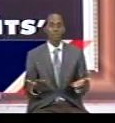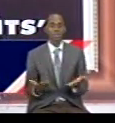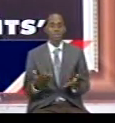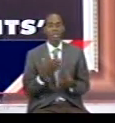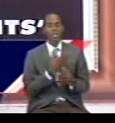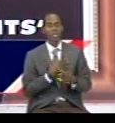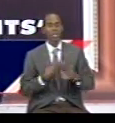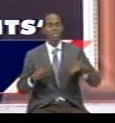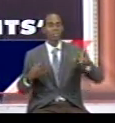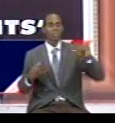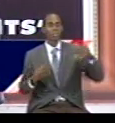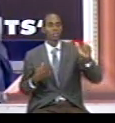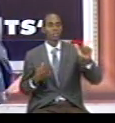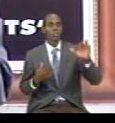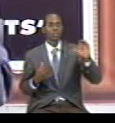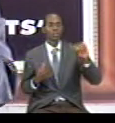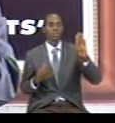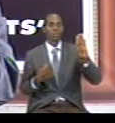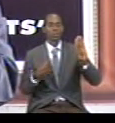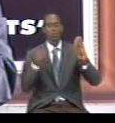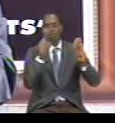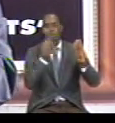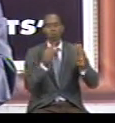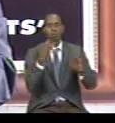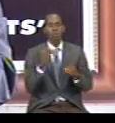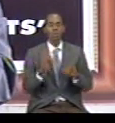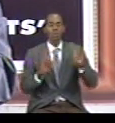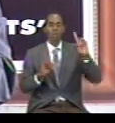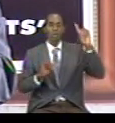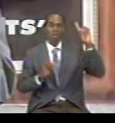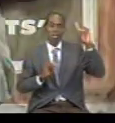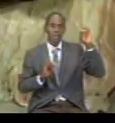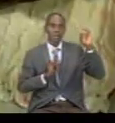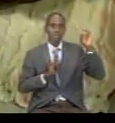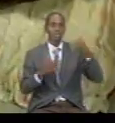whom I have chosen, the seed of,